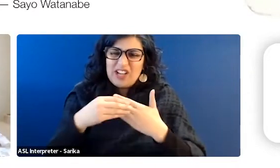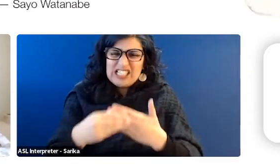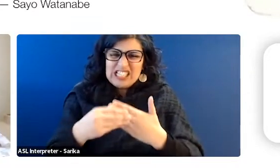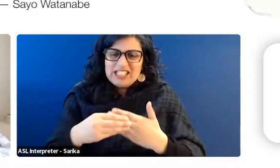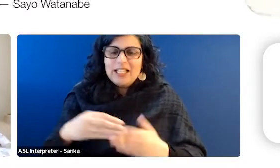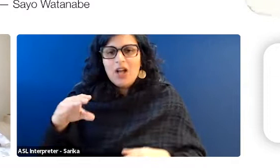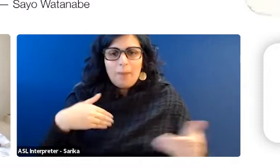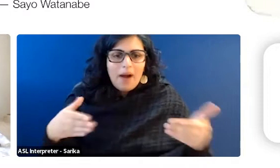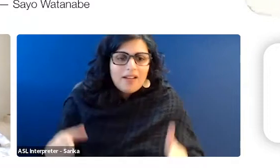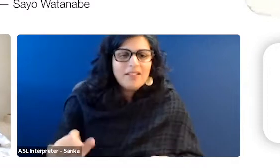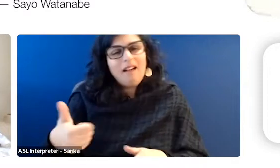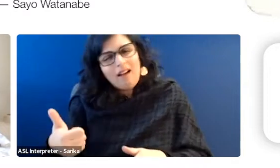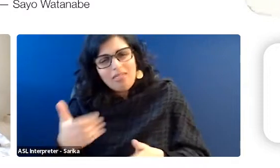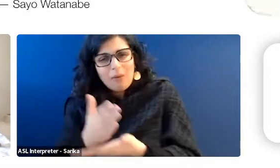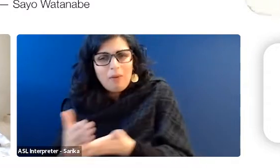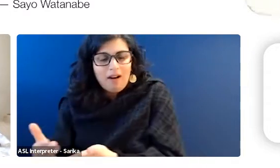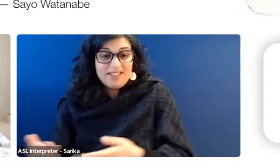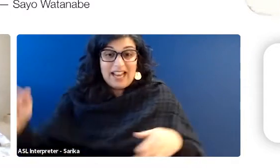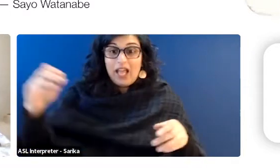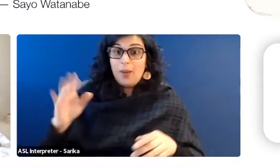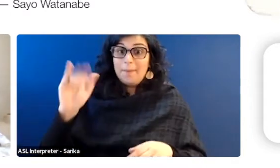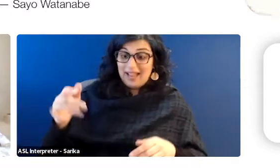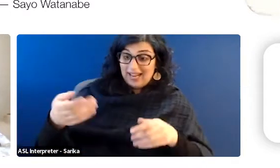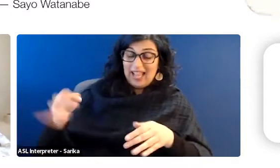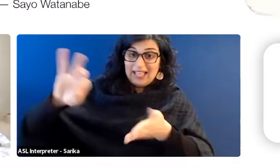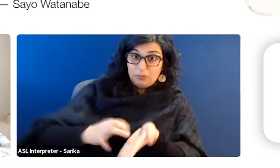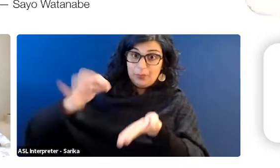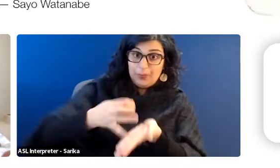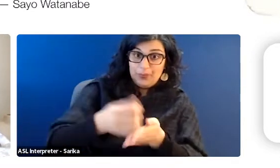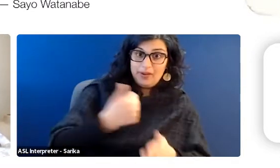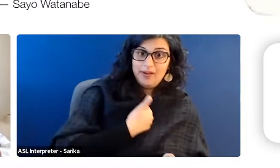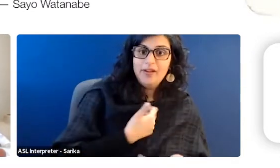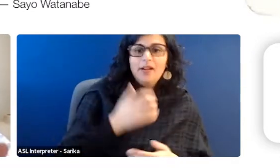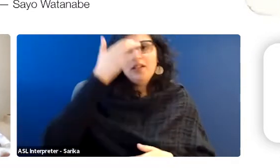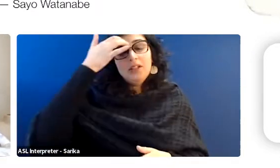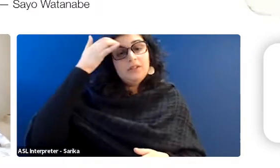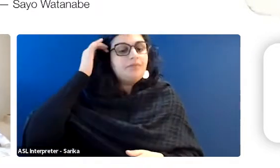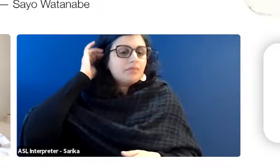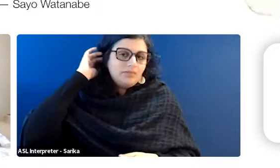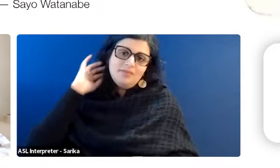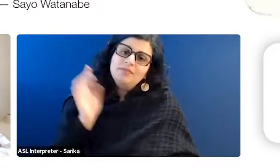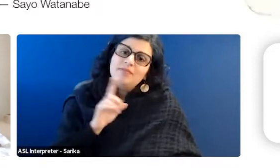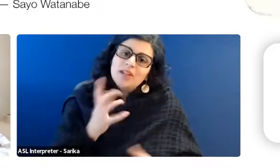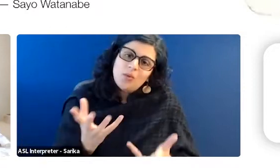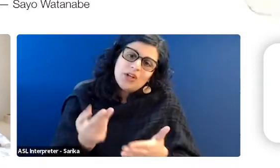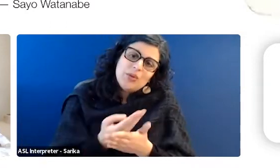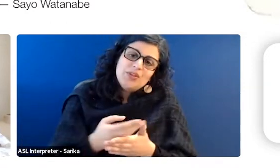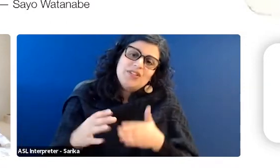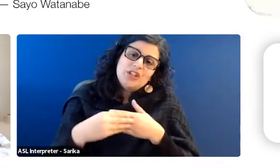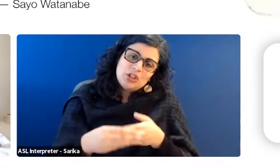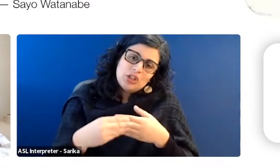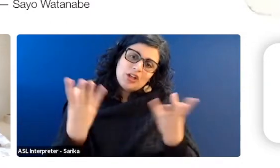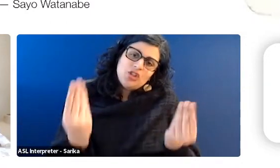toy parts and sewing that together by hand. And then I really wanted to use soft plastics at